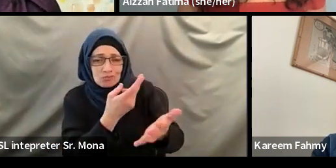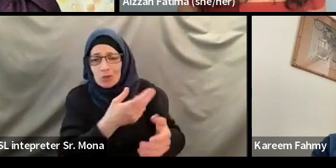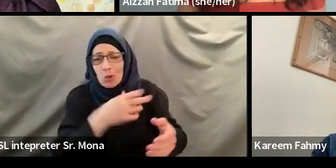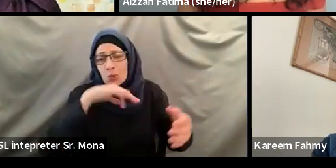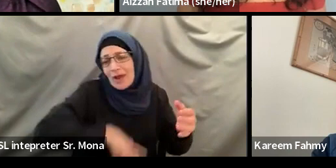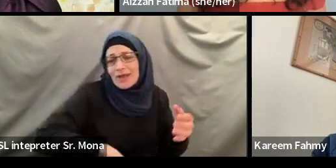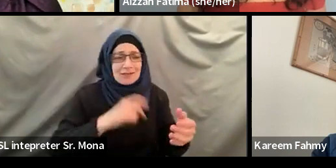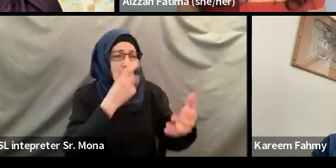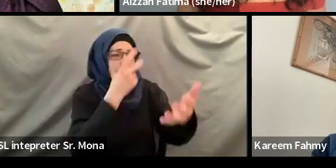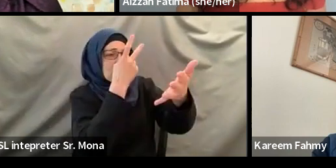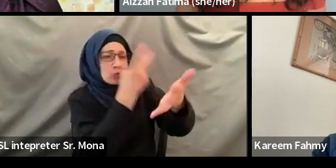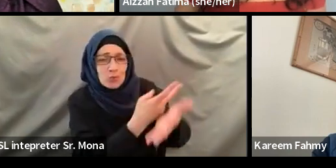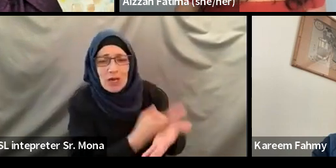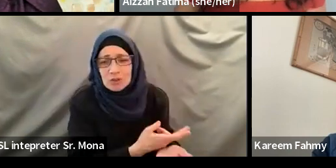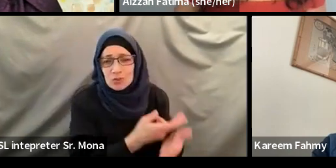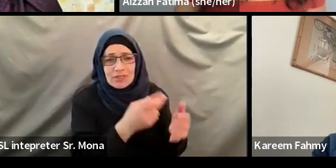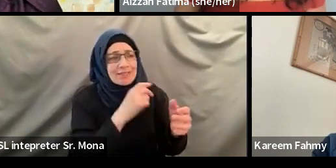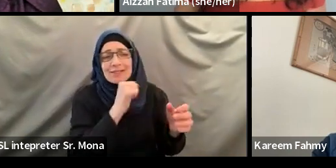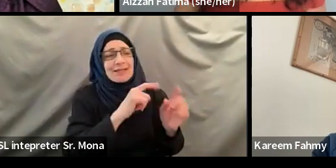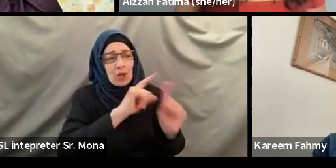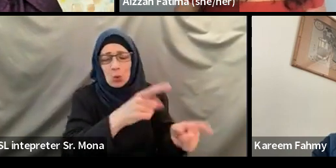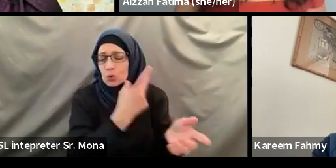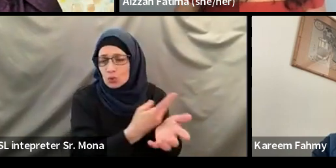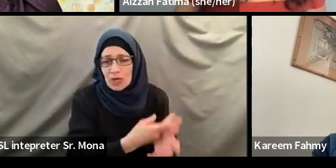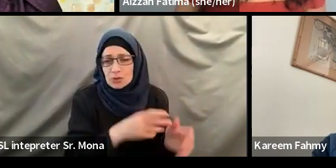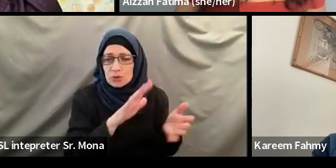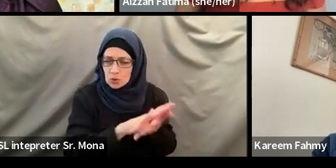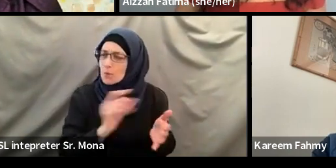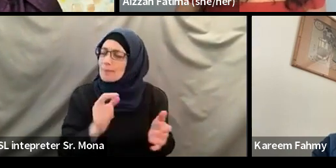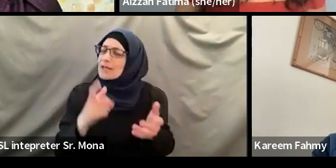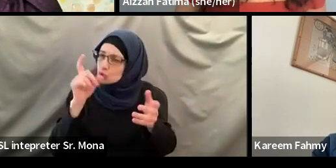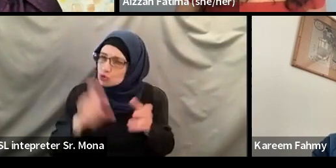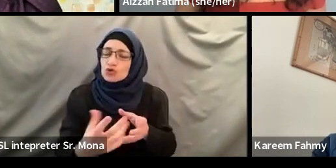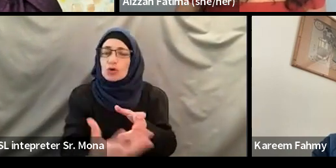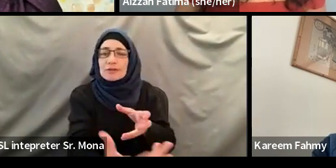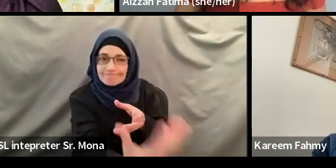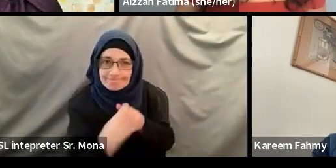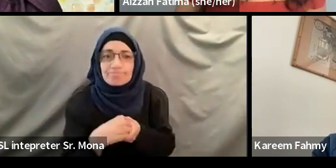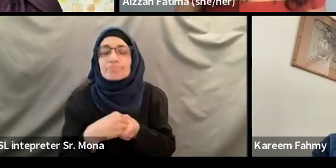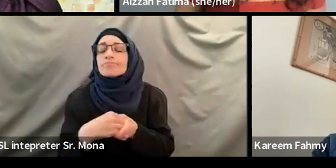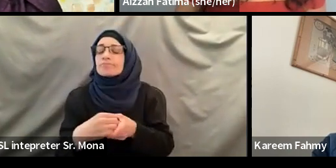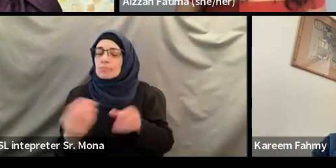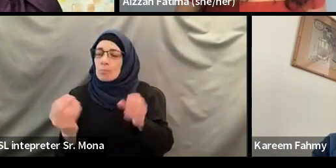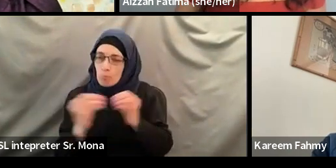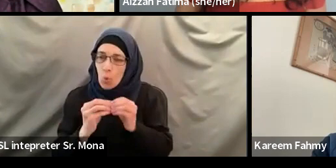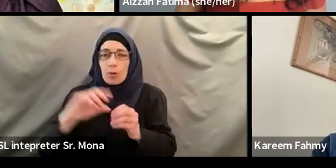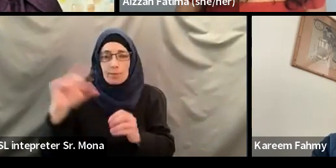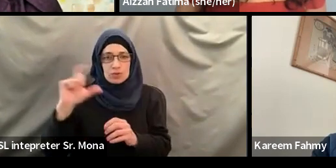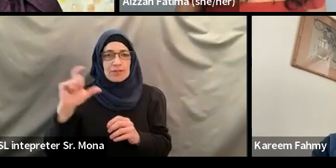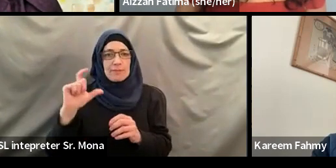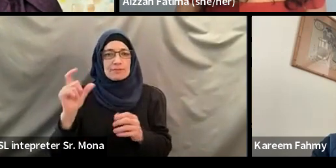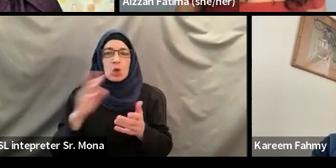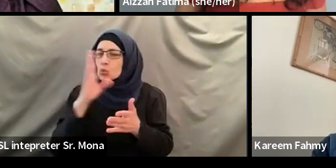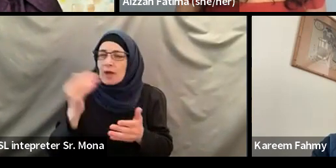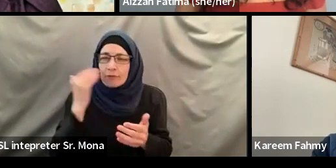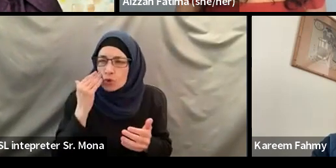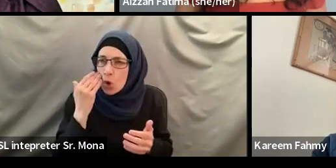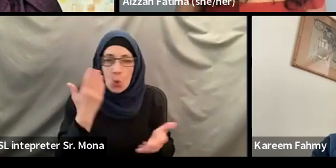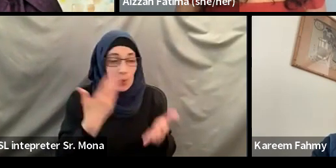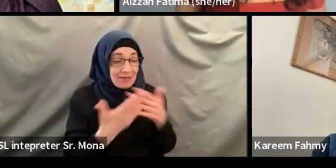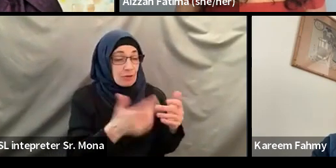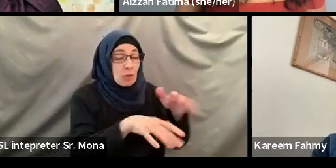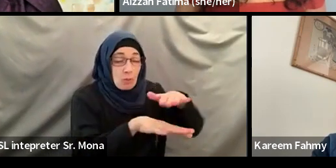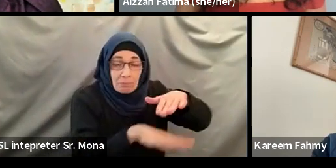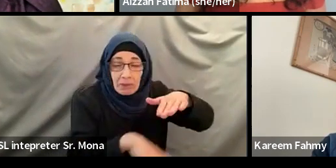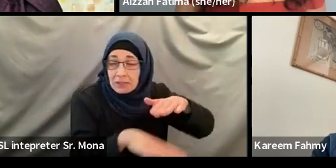put Muslims in the room. If you have that power, kick it back. They might not have been your first choice, but like, you never know what that ripple effect is gonna